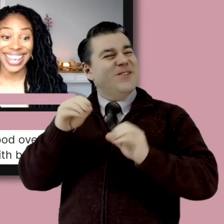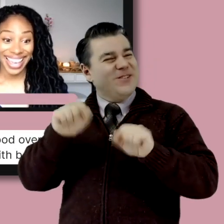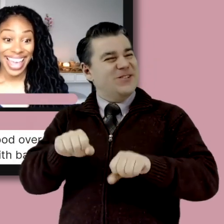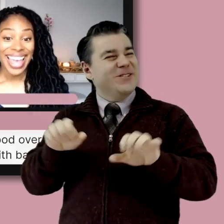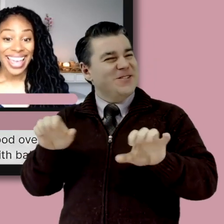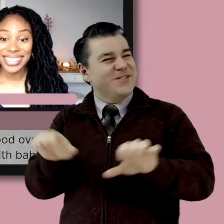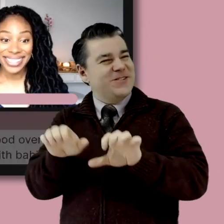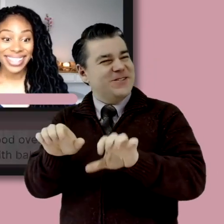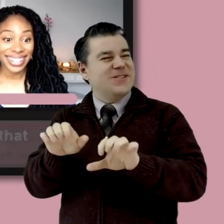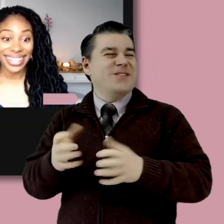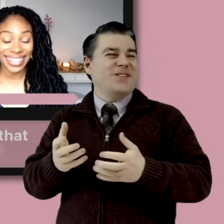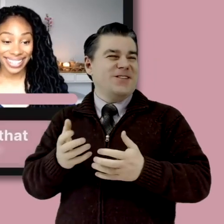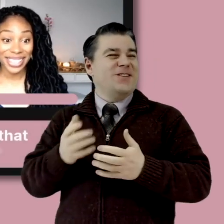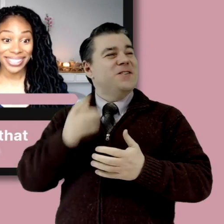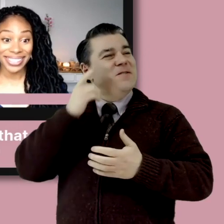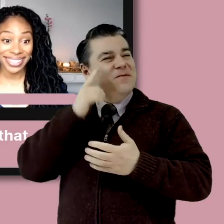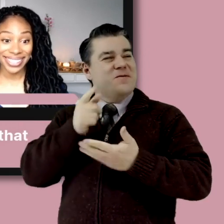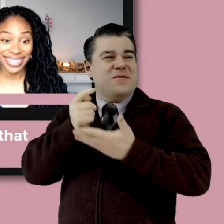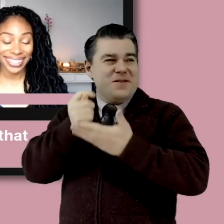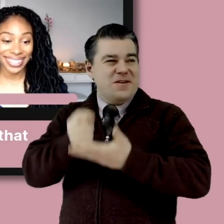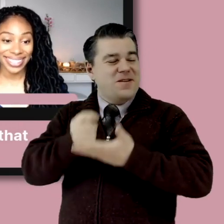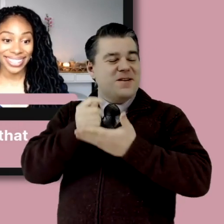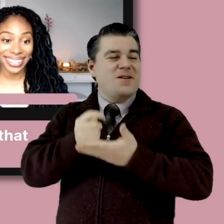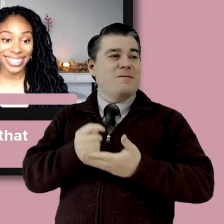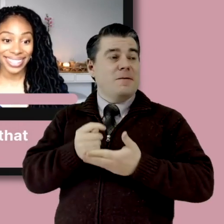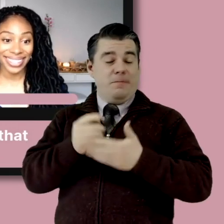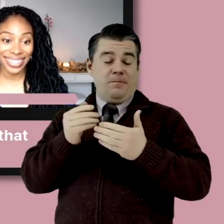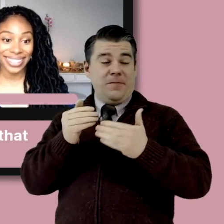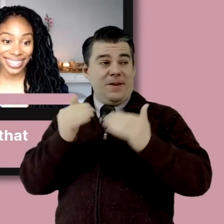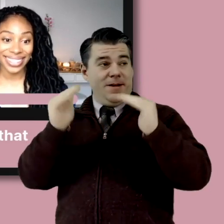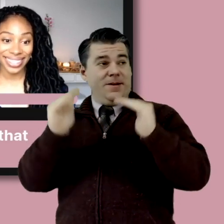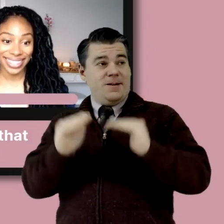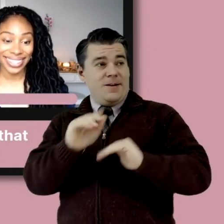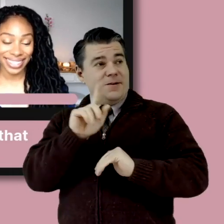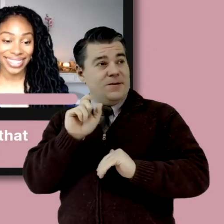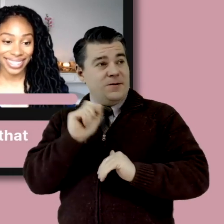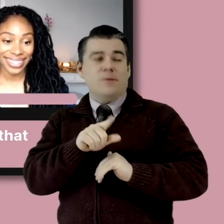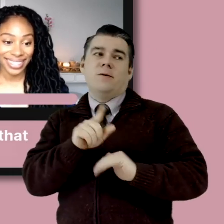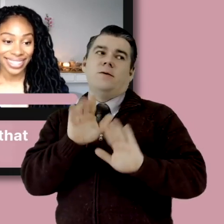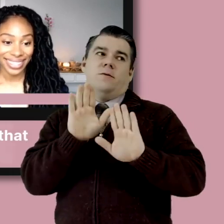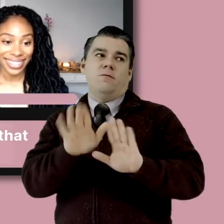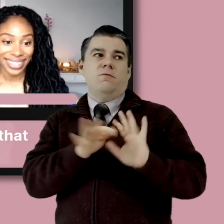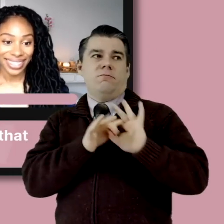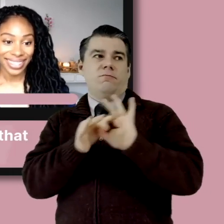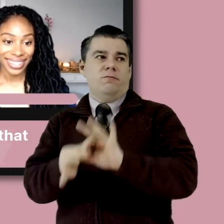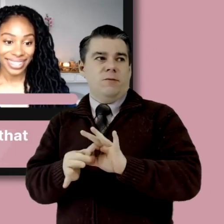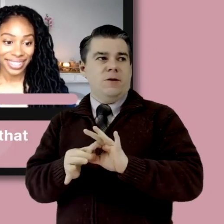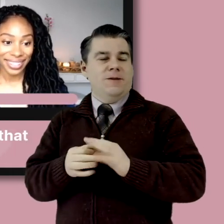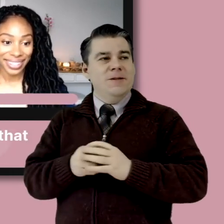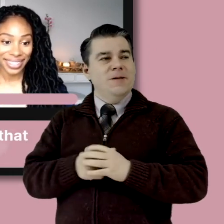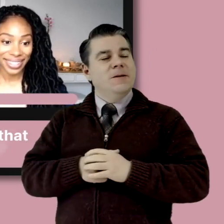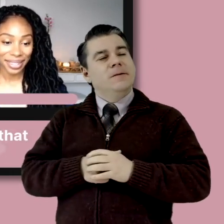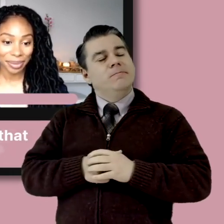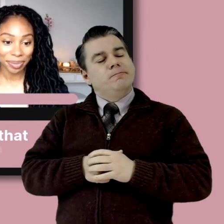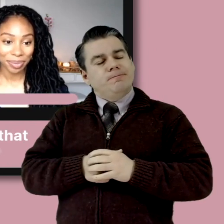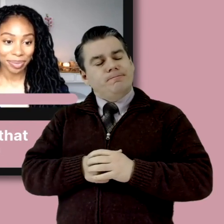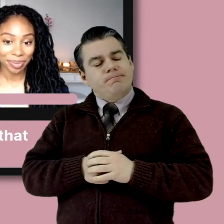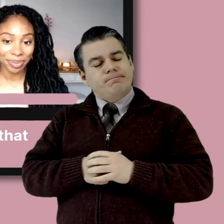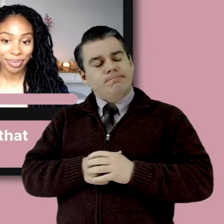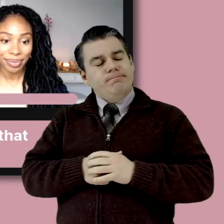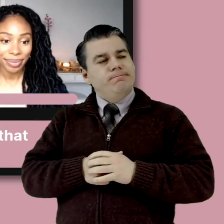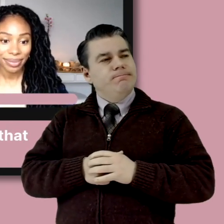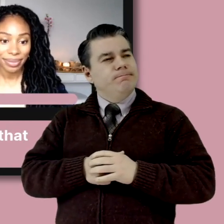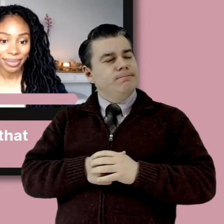child when it comes to therapy. So our next question is a great segue from our last one, which